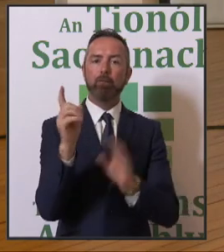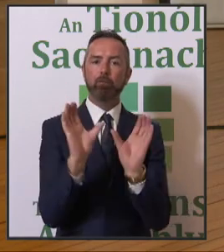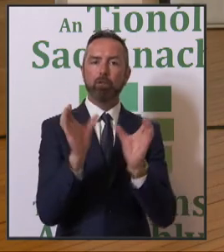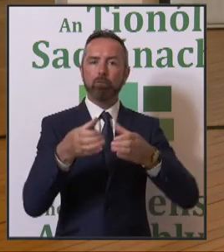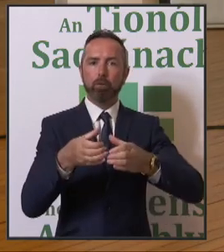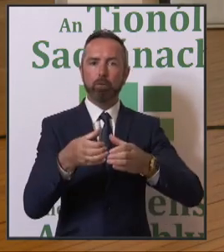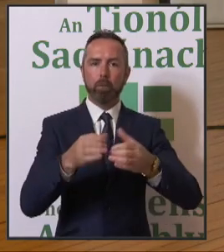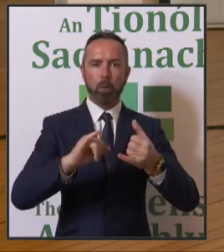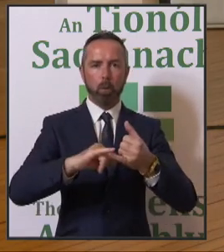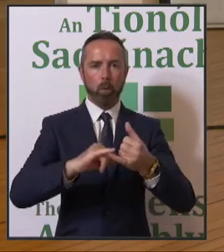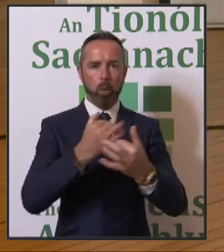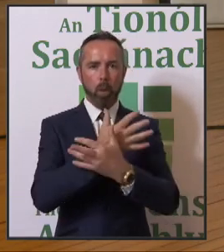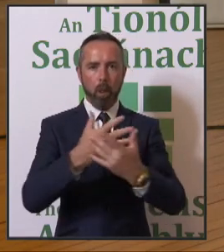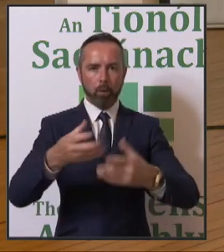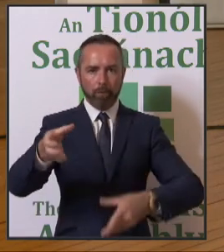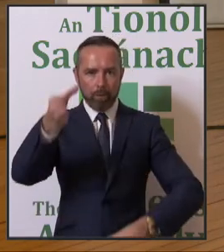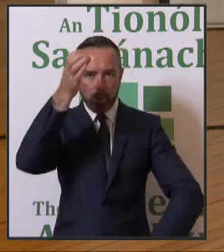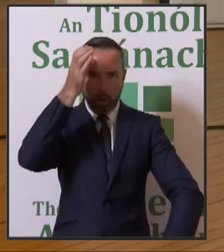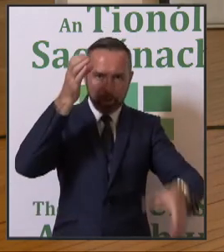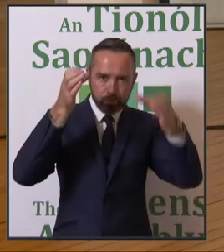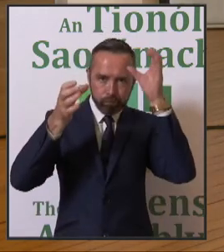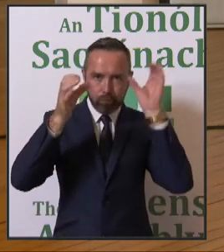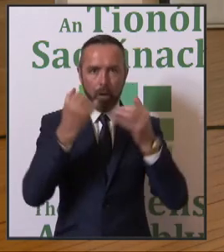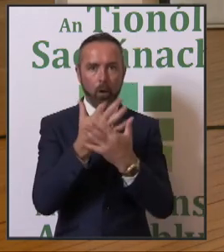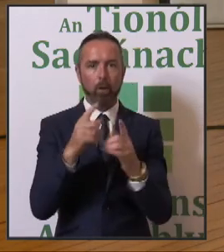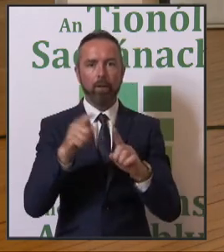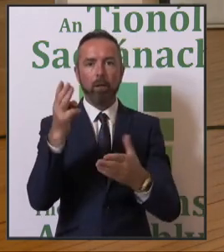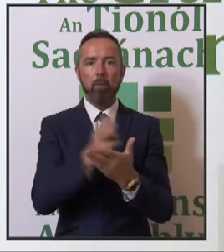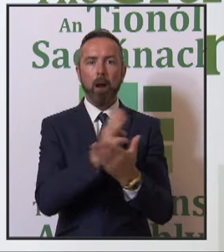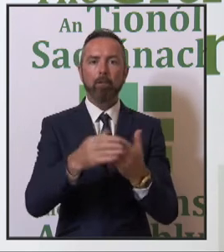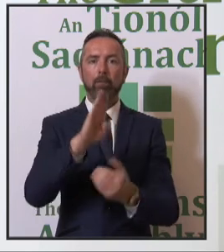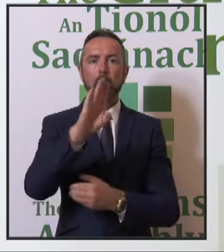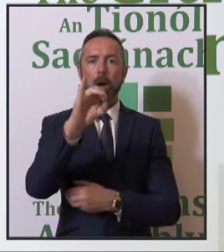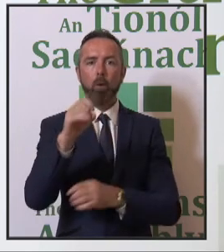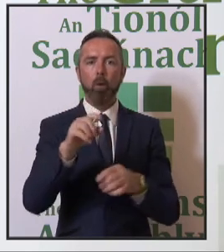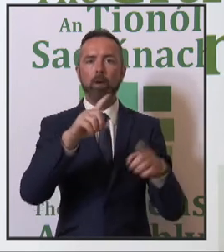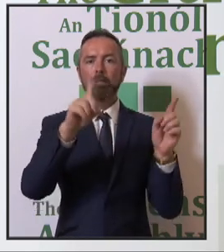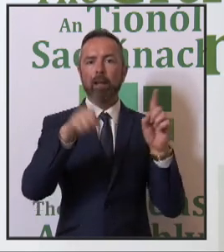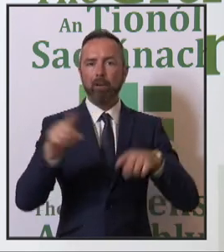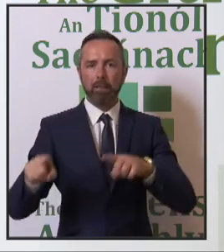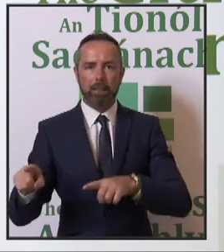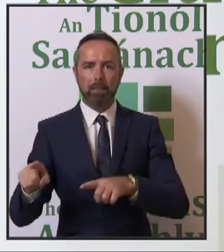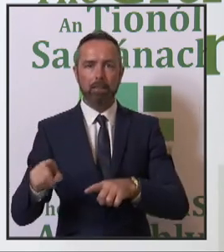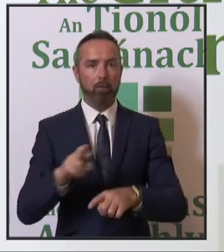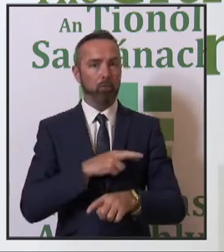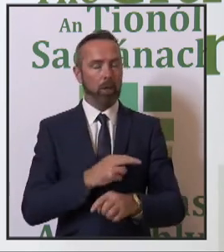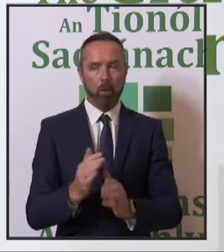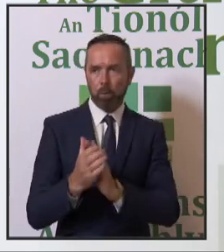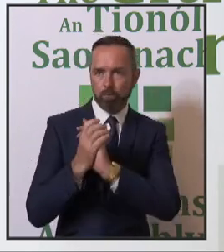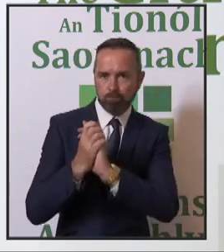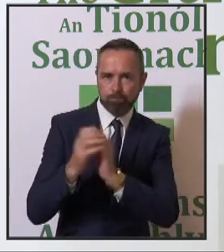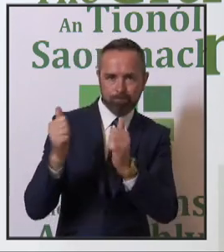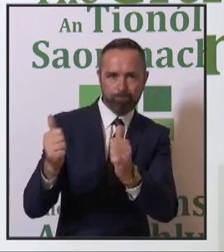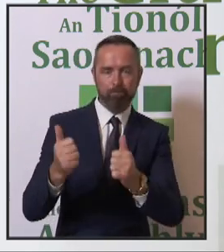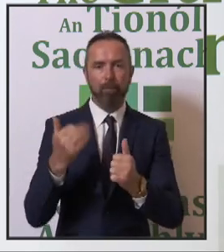have expansive knowledge and experience in all aspects of biodiversity. I am already deeply indebted to them for giving their time